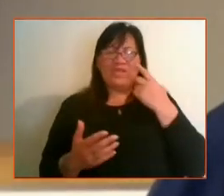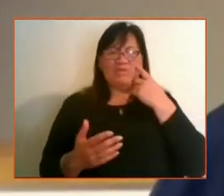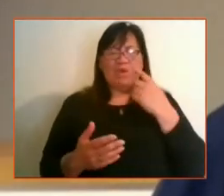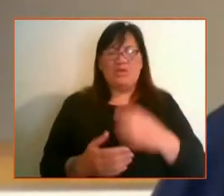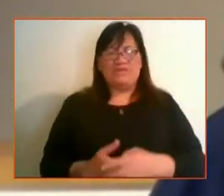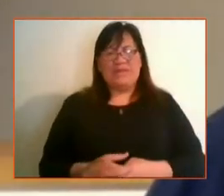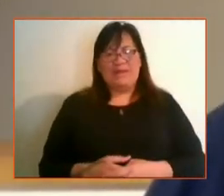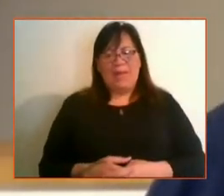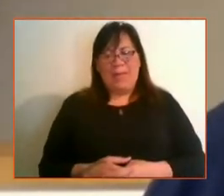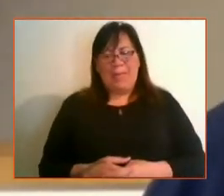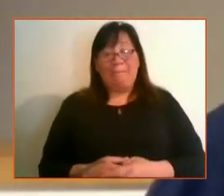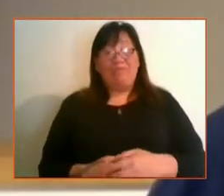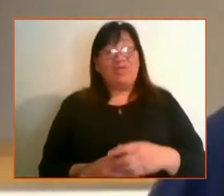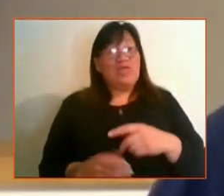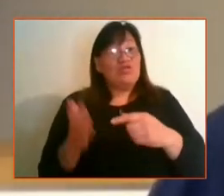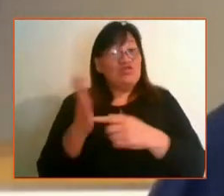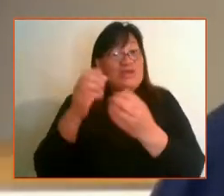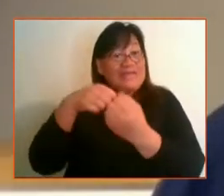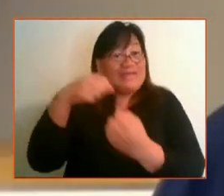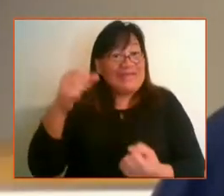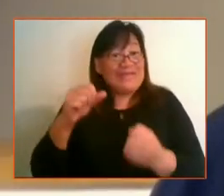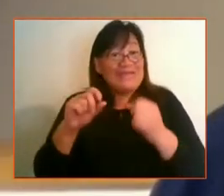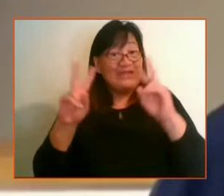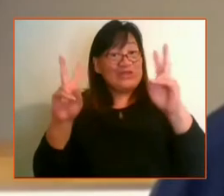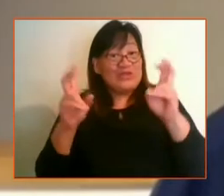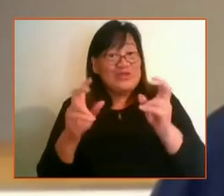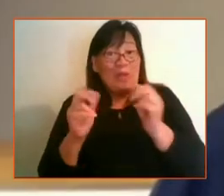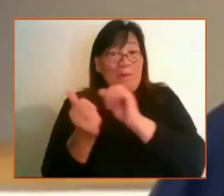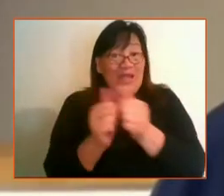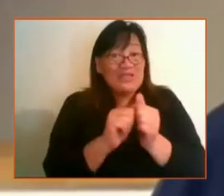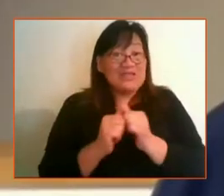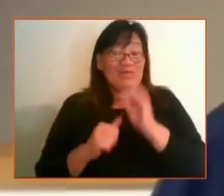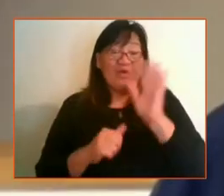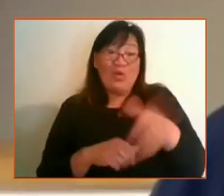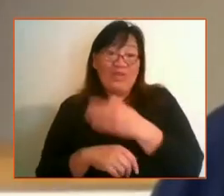the treaty issues and the partnership around all of that as well,